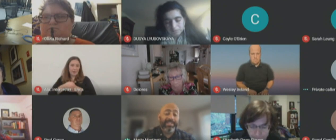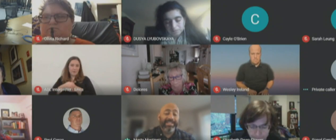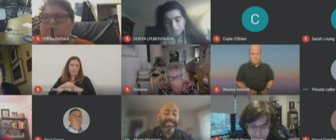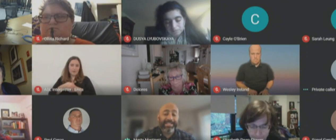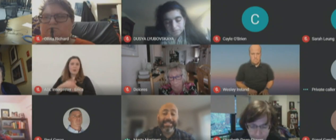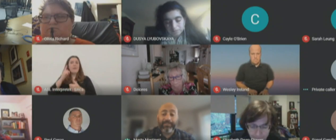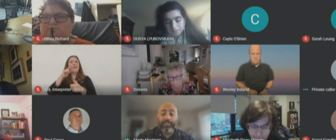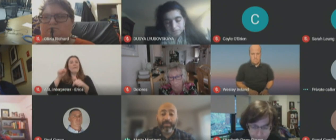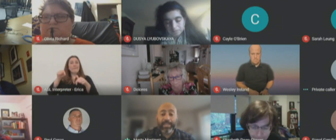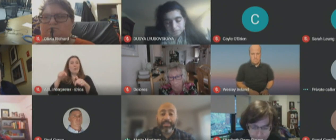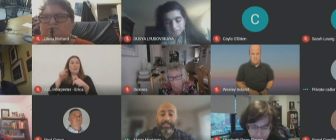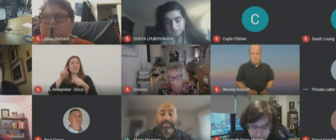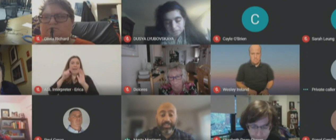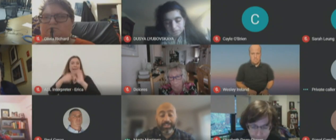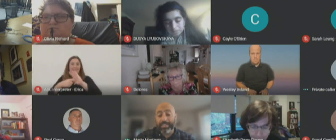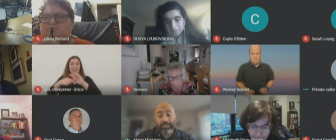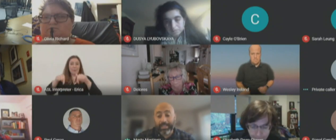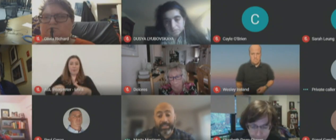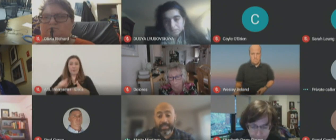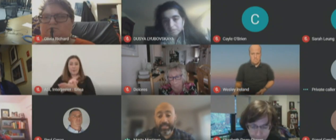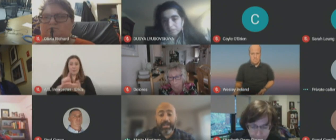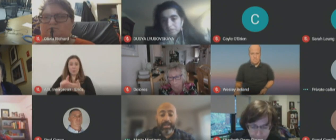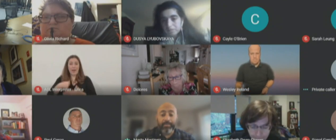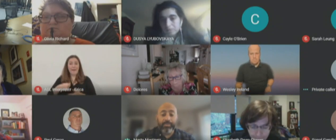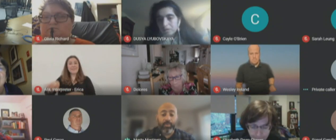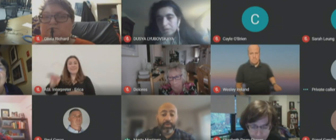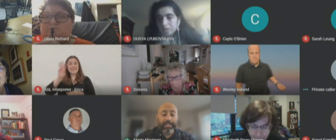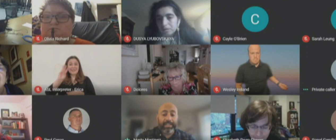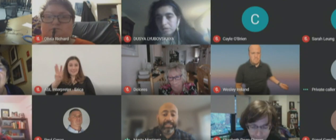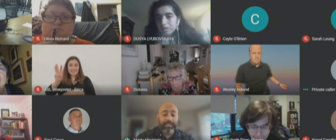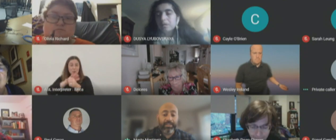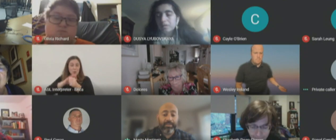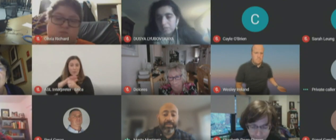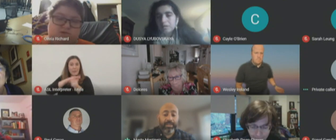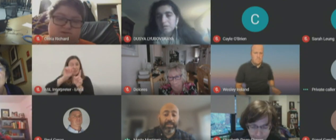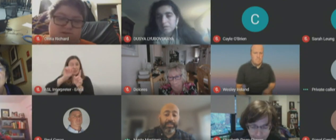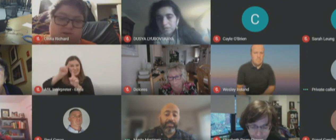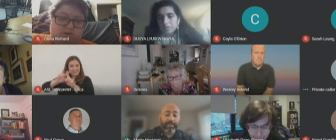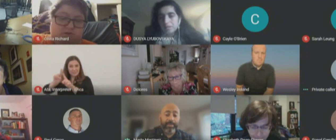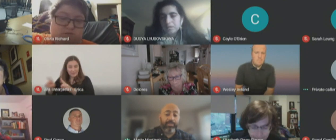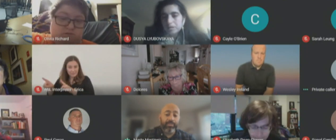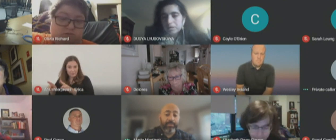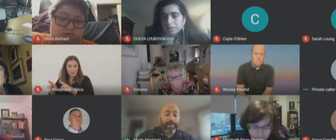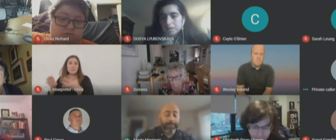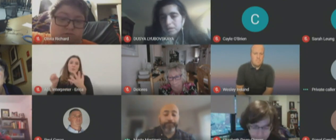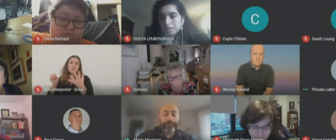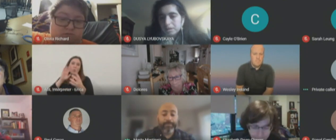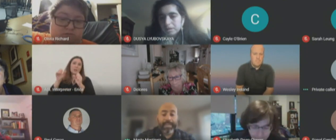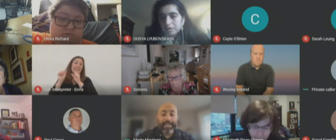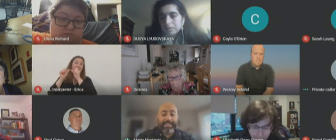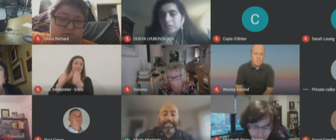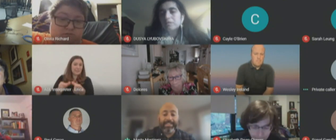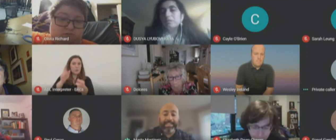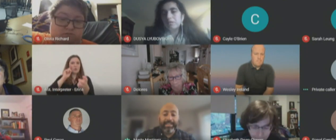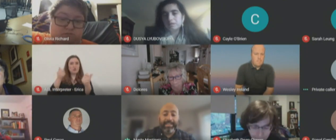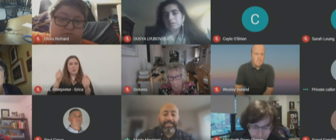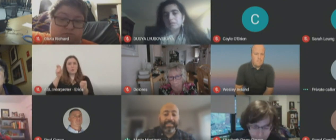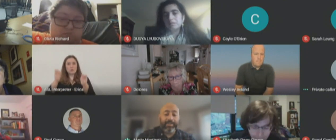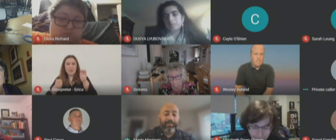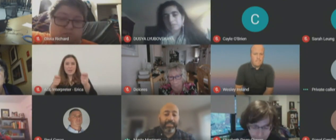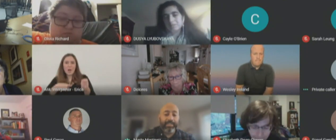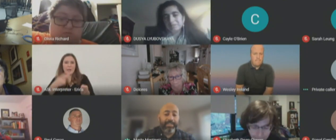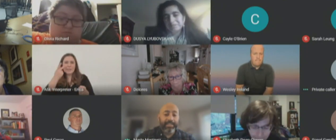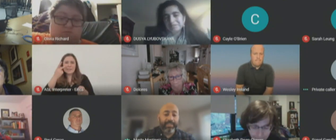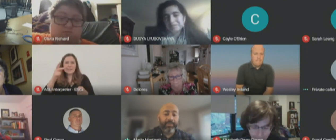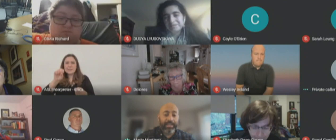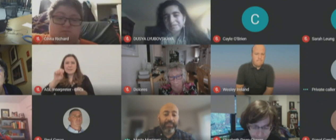for example, we're in 6 different locations just this week. So we're going to continue to be able to do that. And I see that